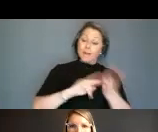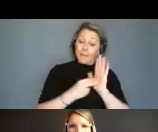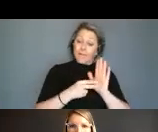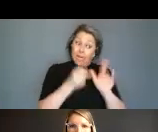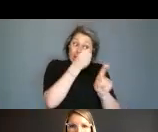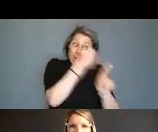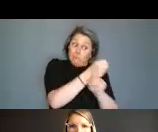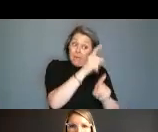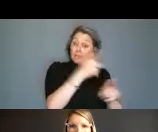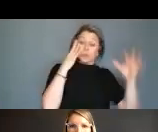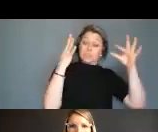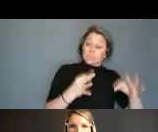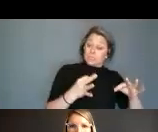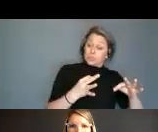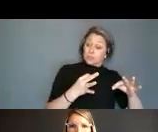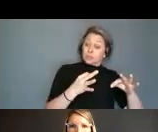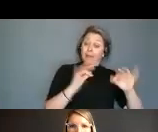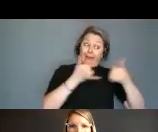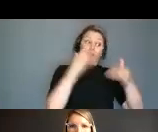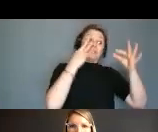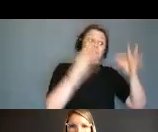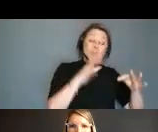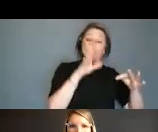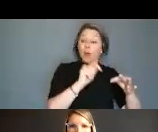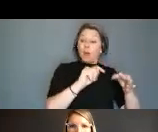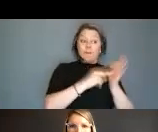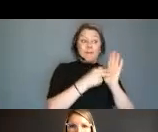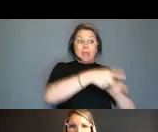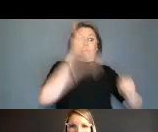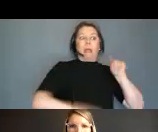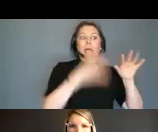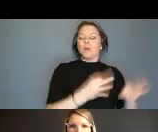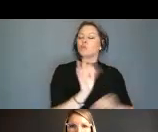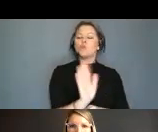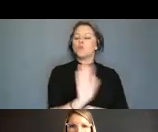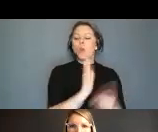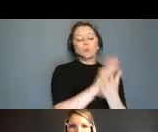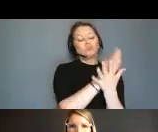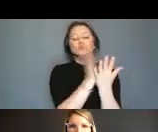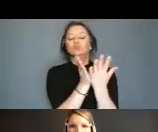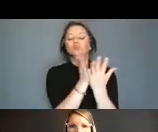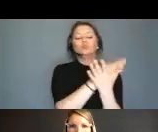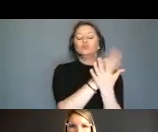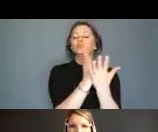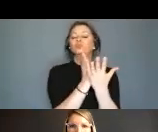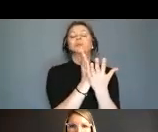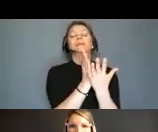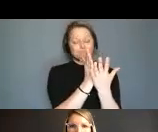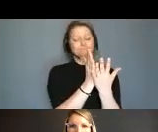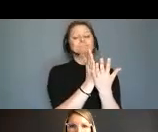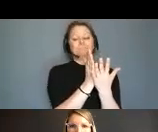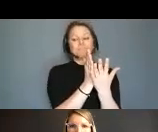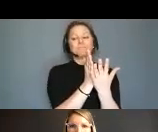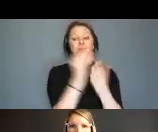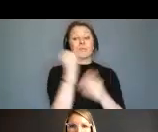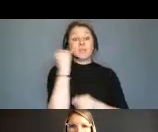decision-making capability, but it doesn't mean that they're incapable. So it's a shift of just that presumption of, oh, well, as soon as someone shows the